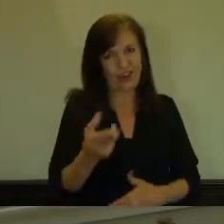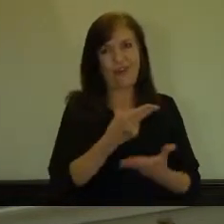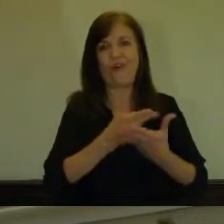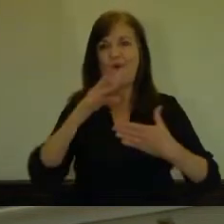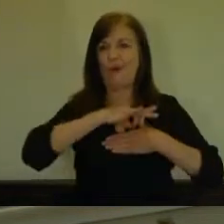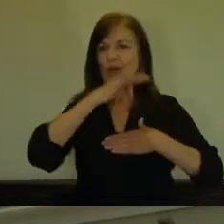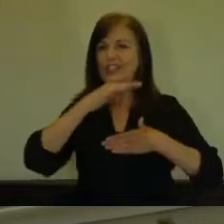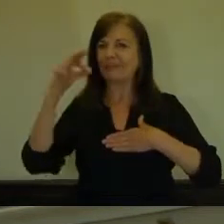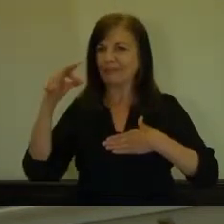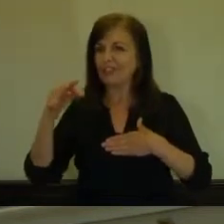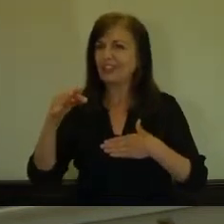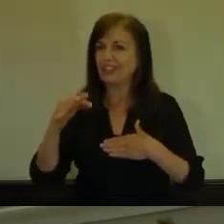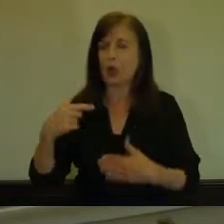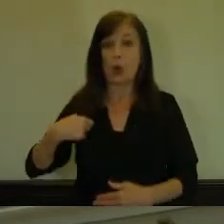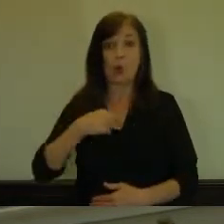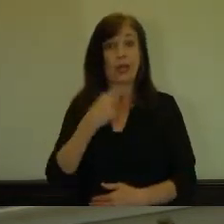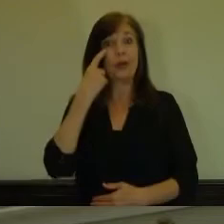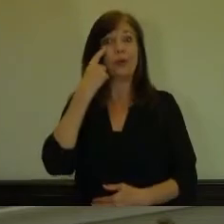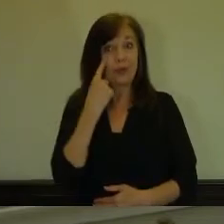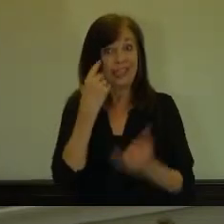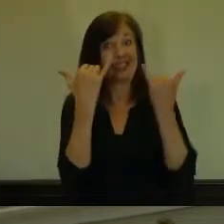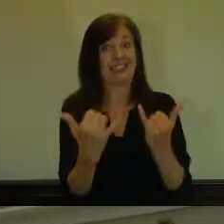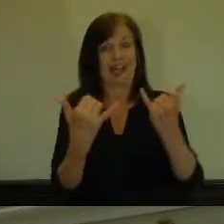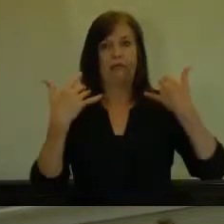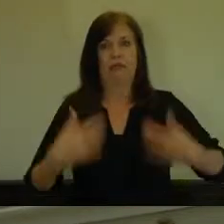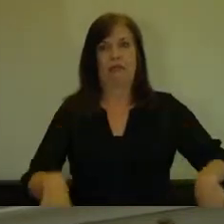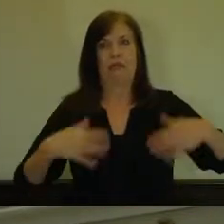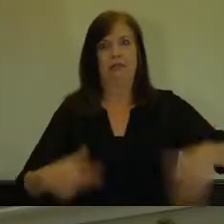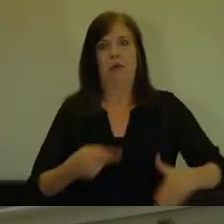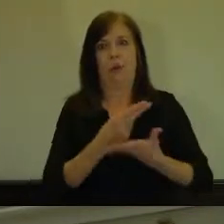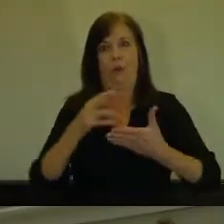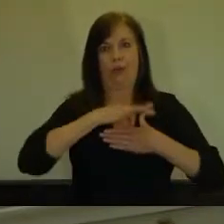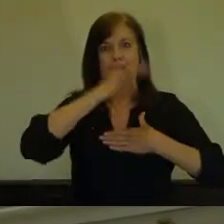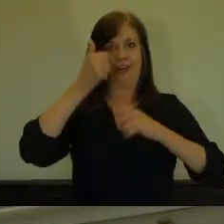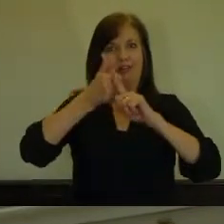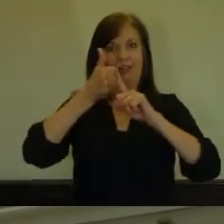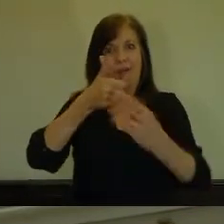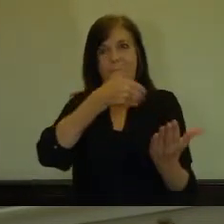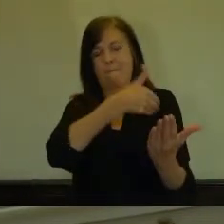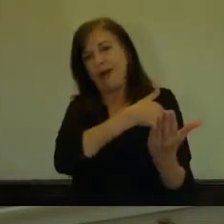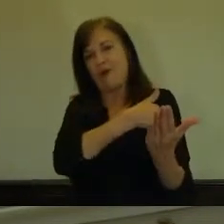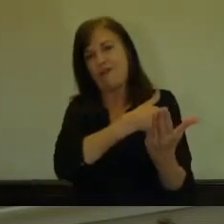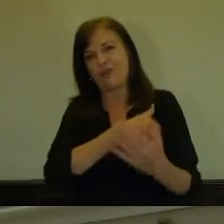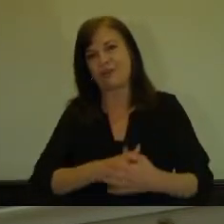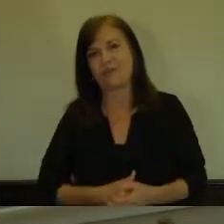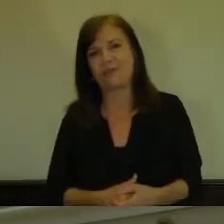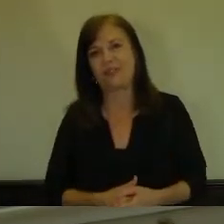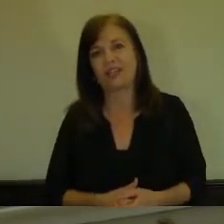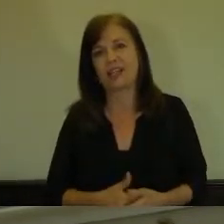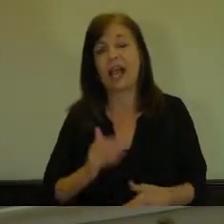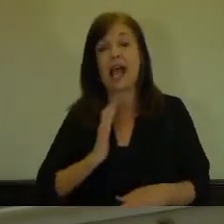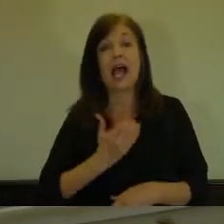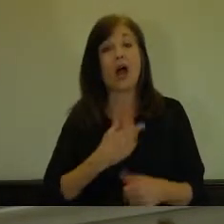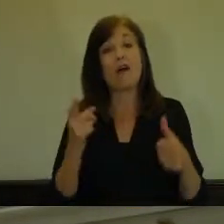witnessing, friends, is the power of the spirit, the Pentecost. And